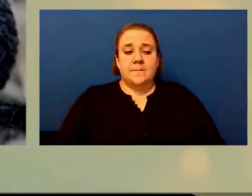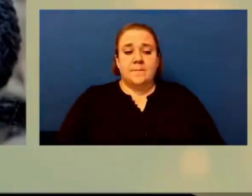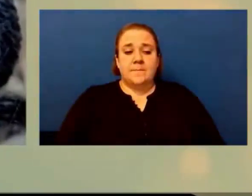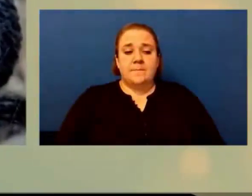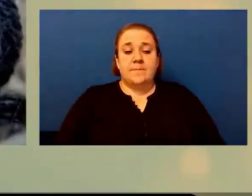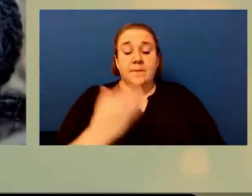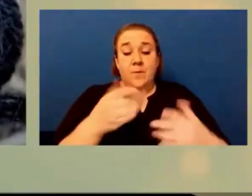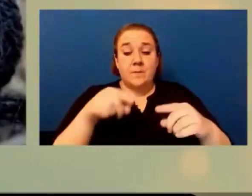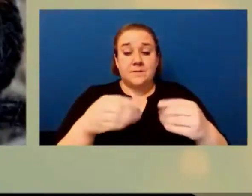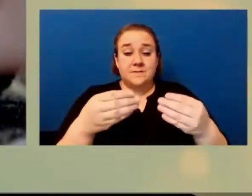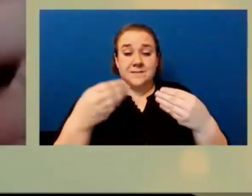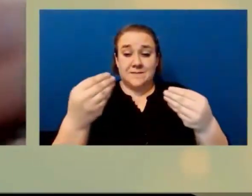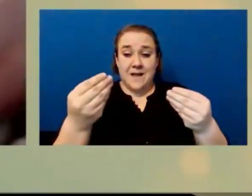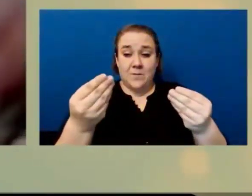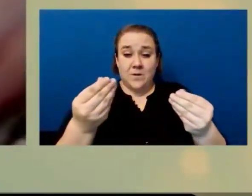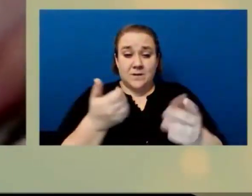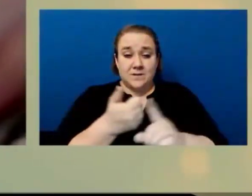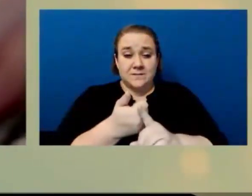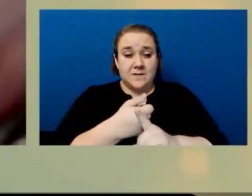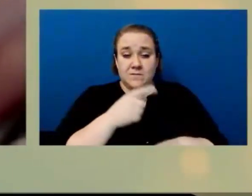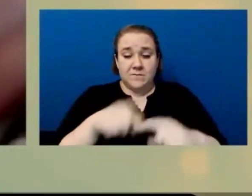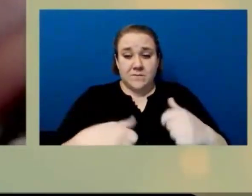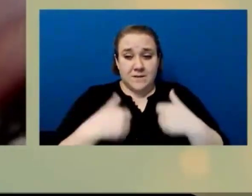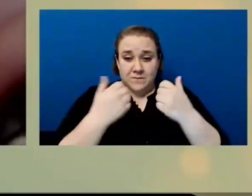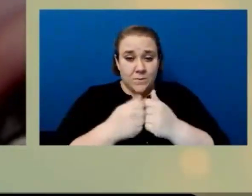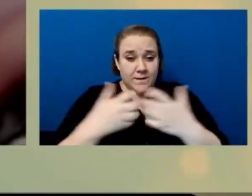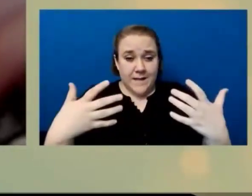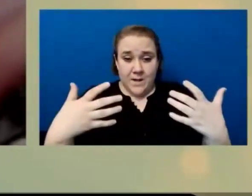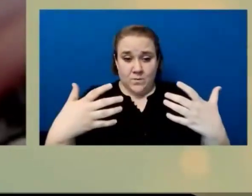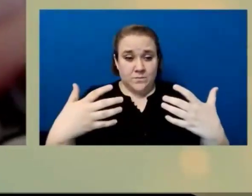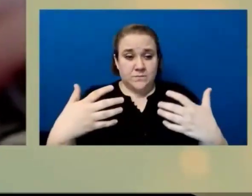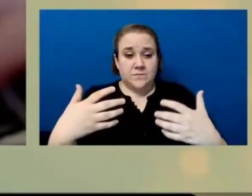that perhaps the fabric couldn't exist without,